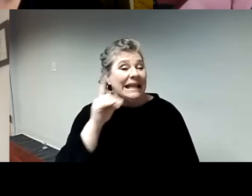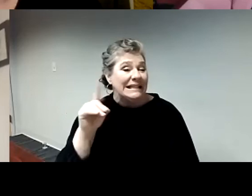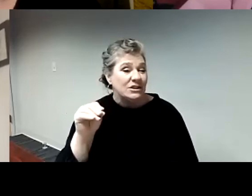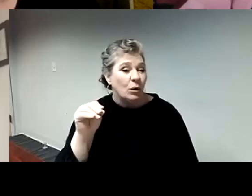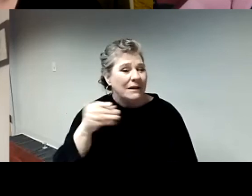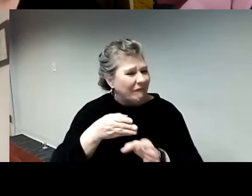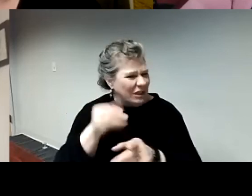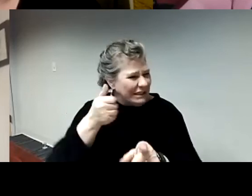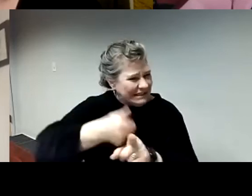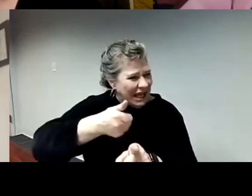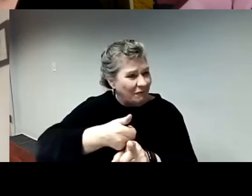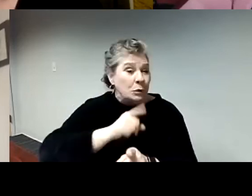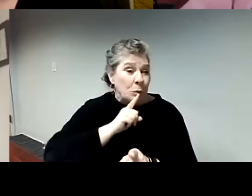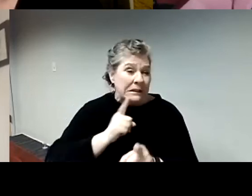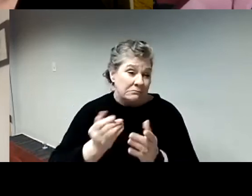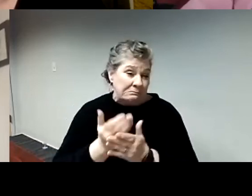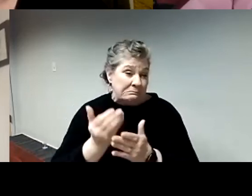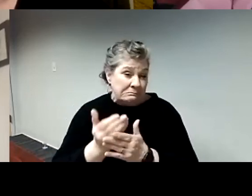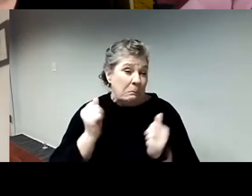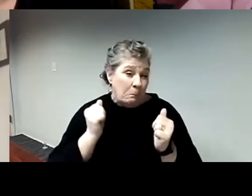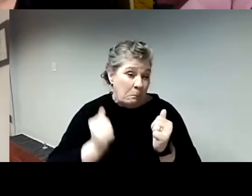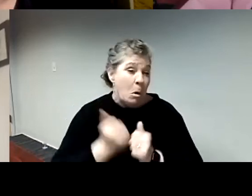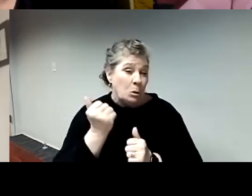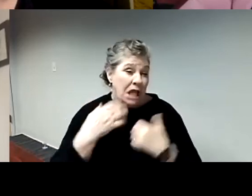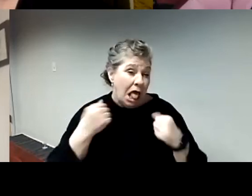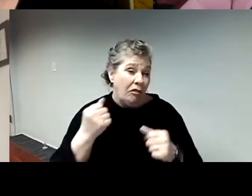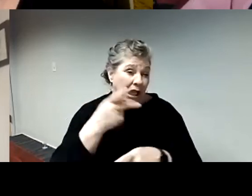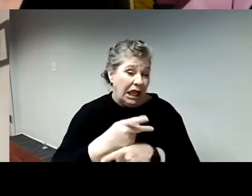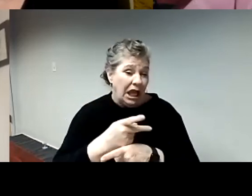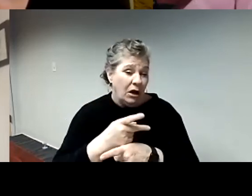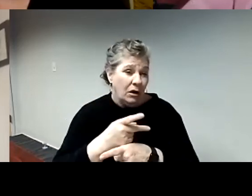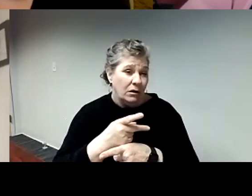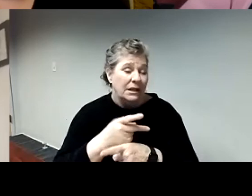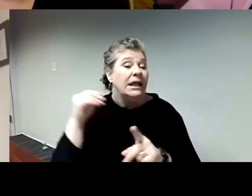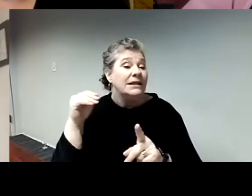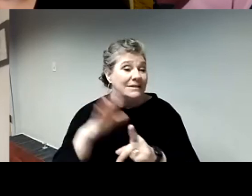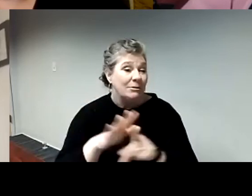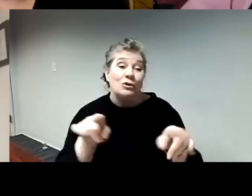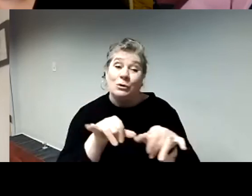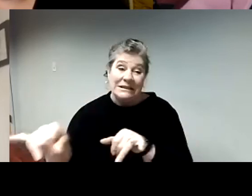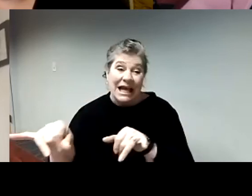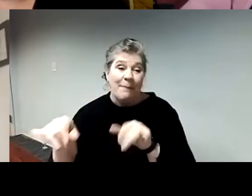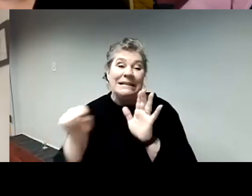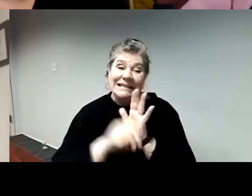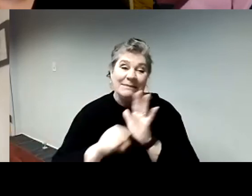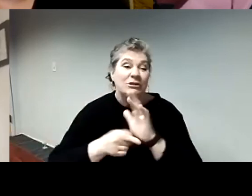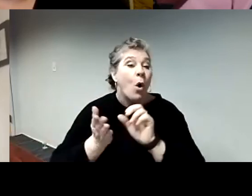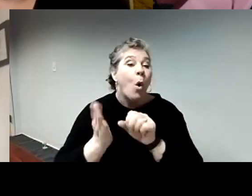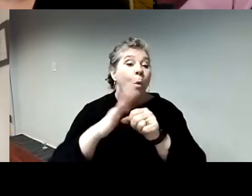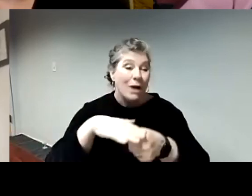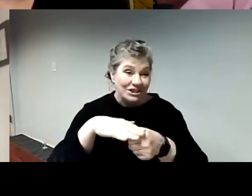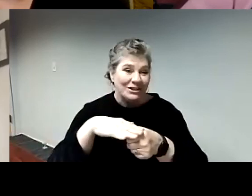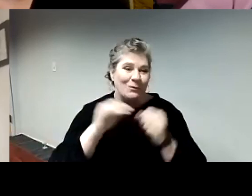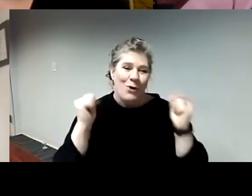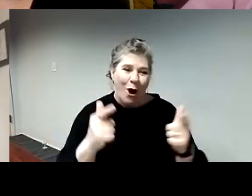field is, you know, like all healthcare, is, you know, subject to the same stigmas and oppressions that we all